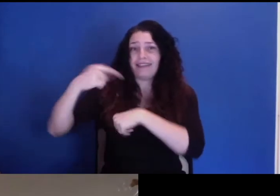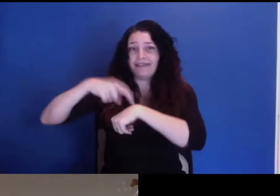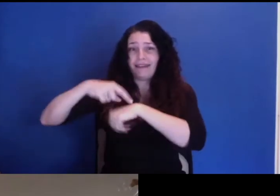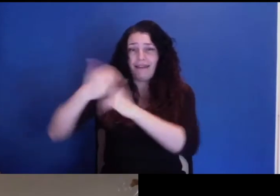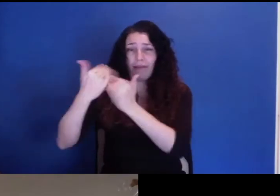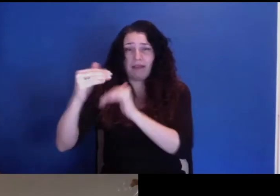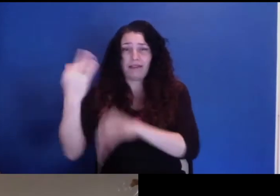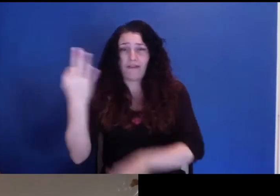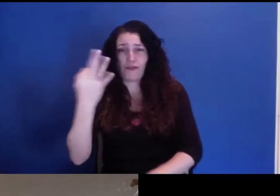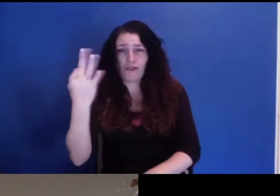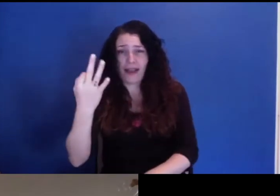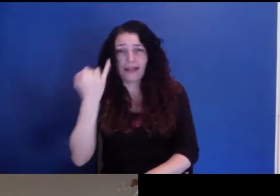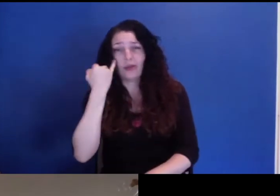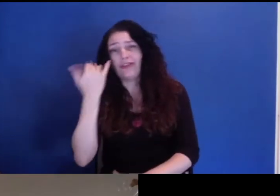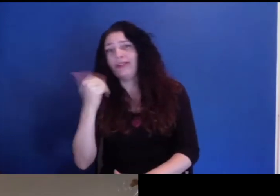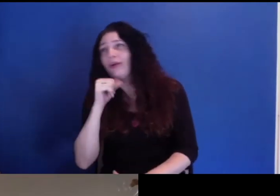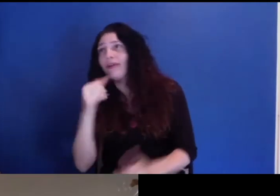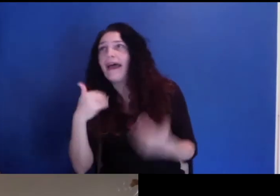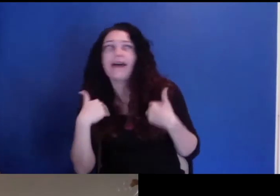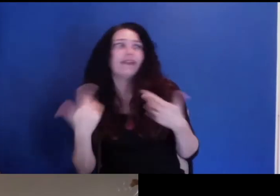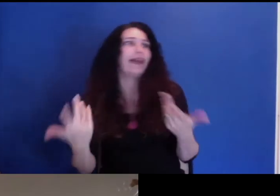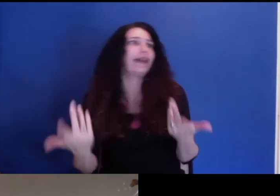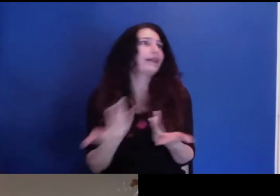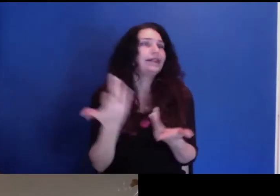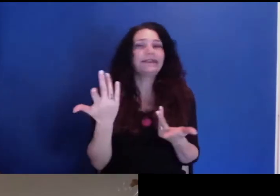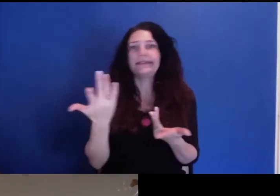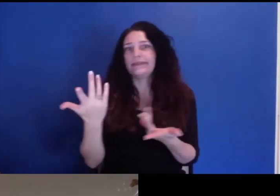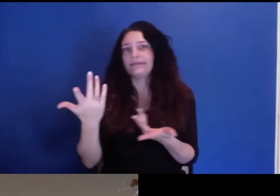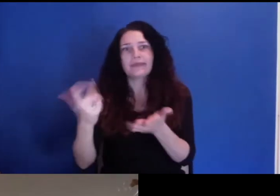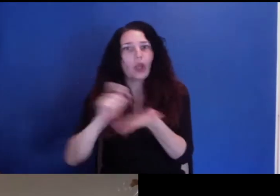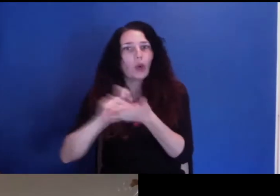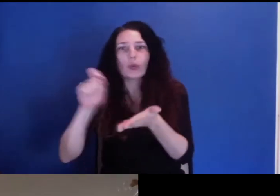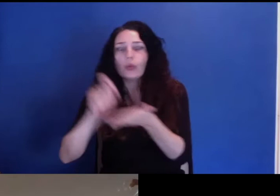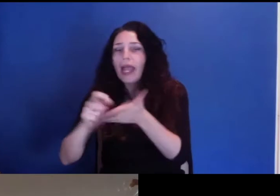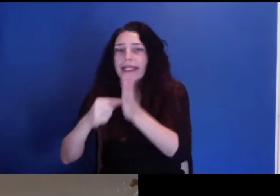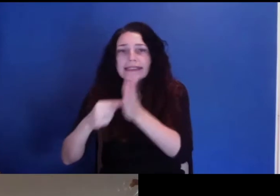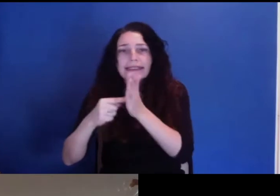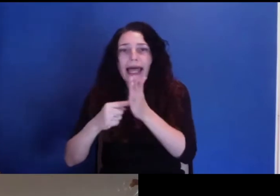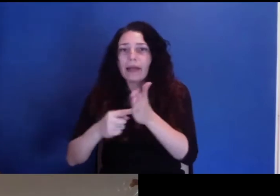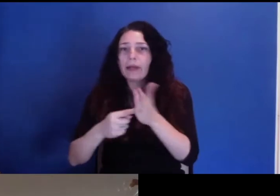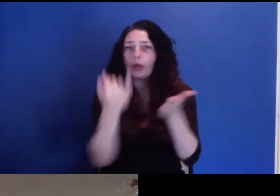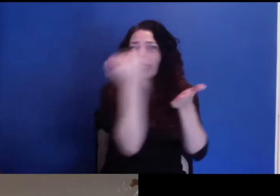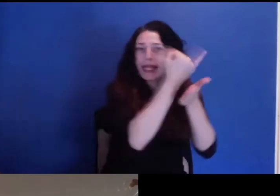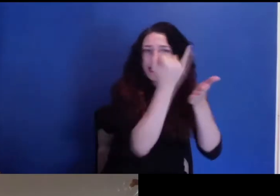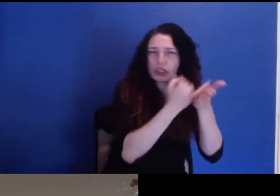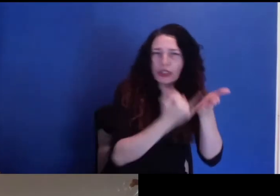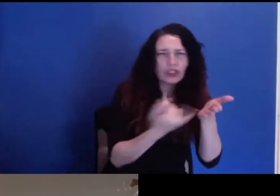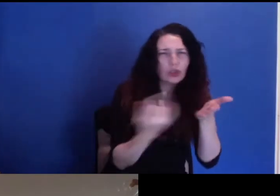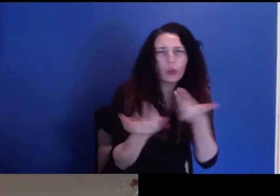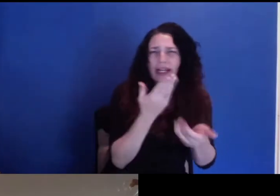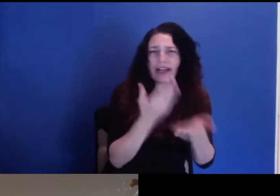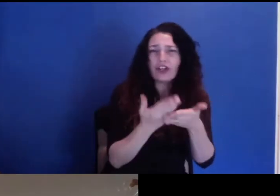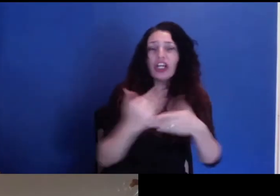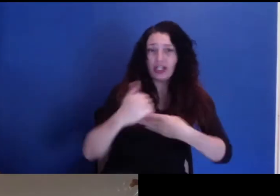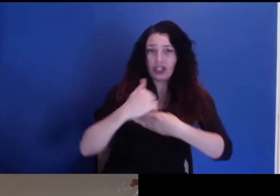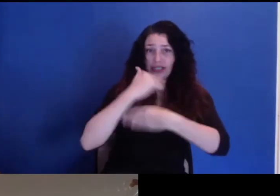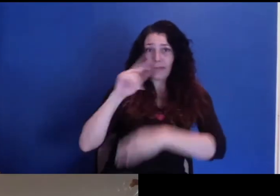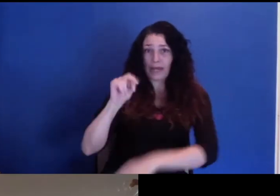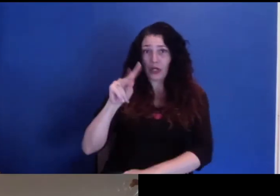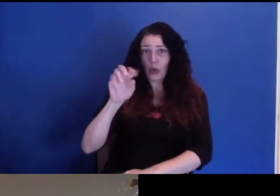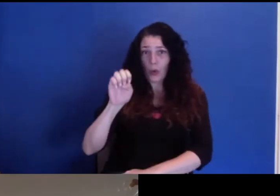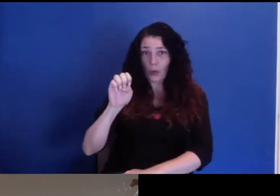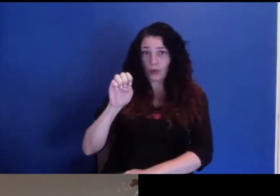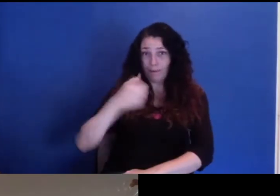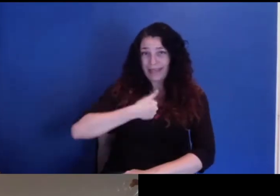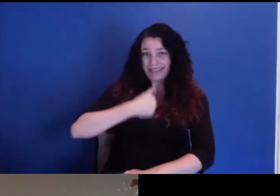need, whether a writing sample or an illustration that you're working on, then just send us a note, myself or Lauren, and let us